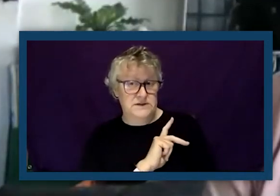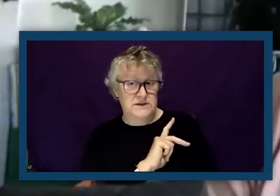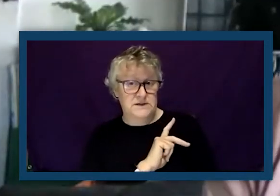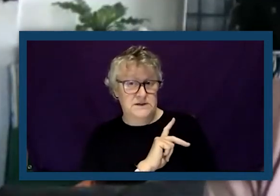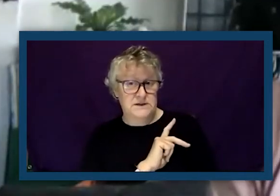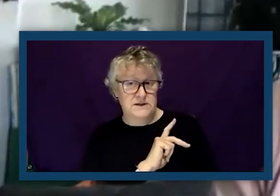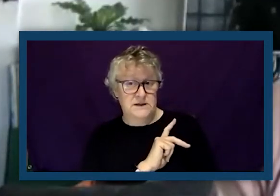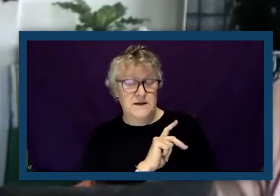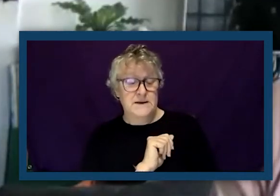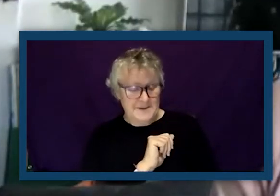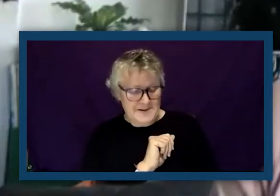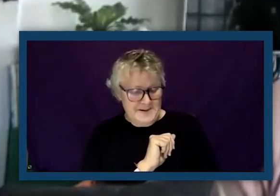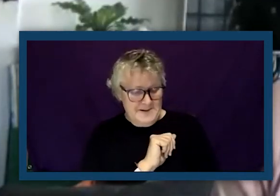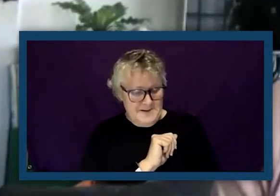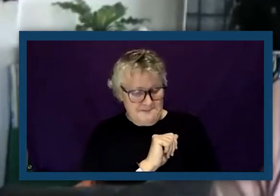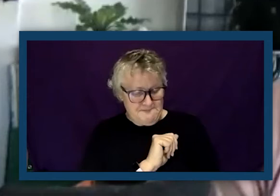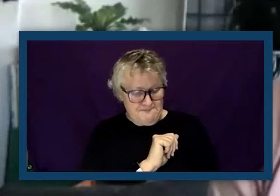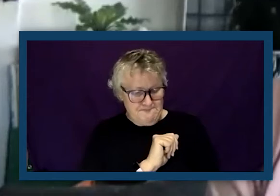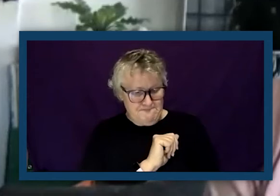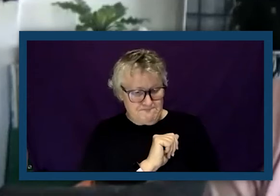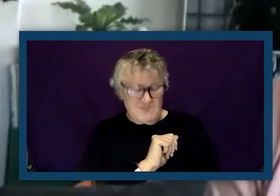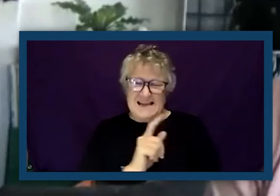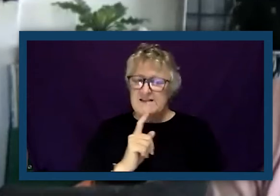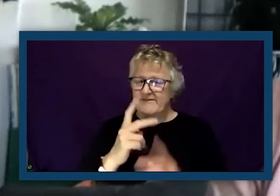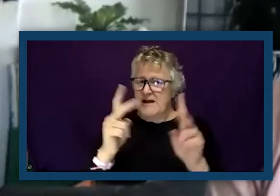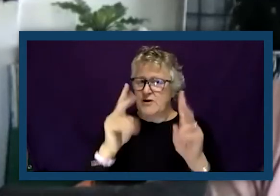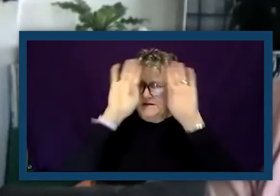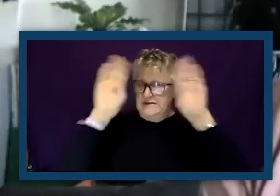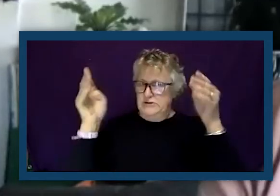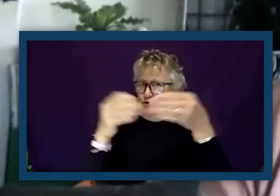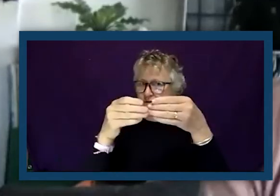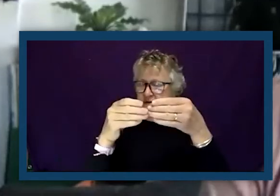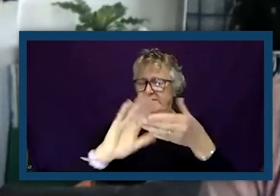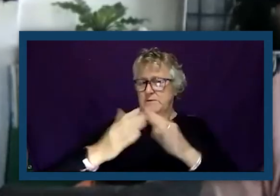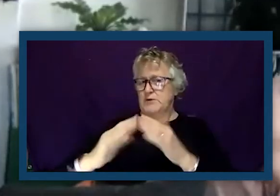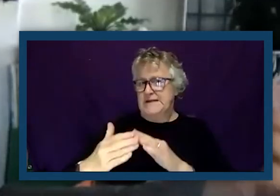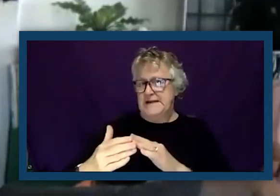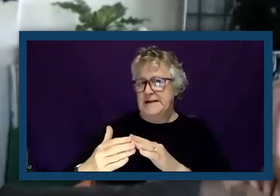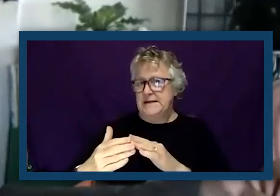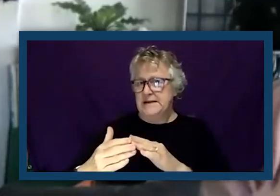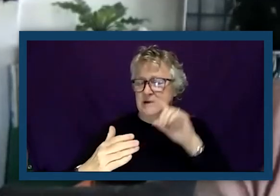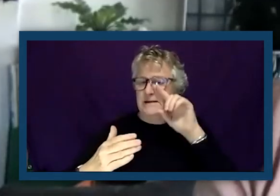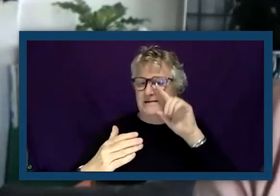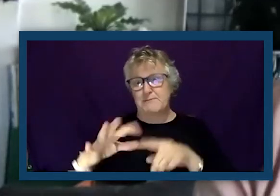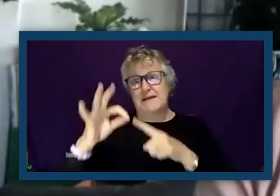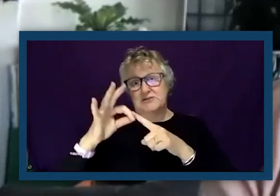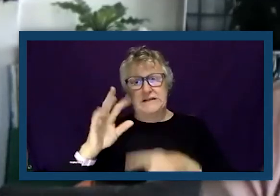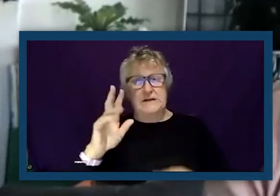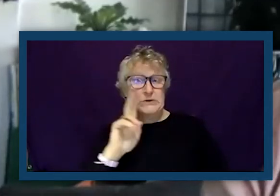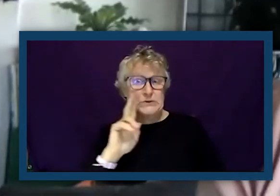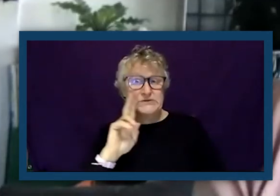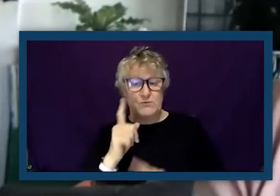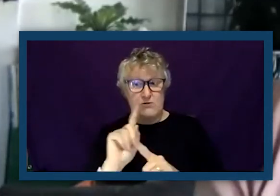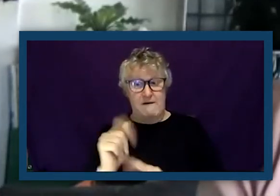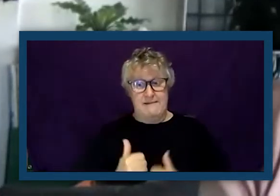it's a conservative community, right? I think, especially looking, from Houston, where I'm from, and then looking to